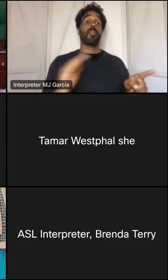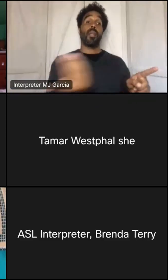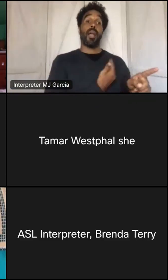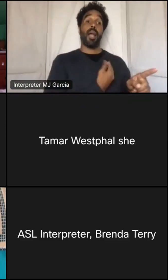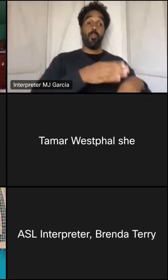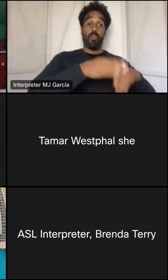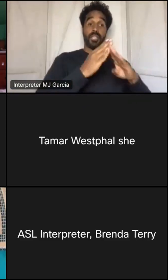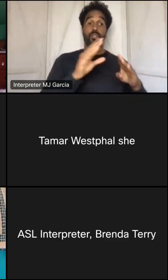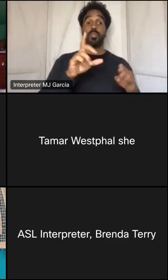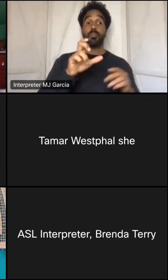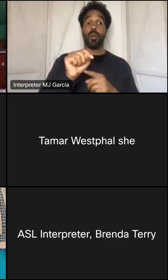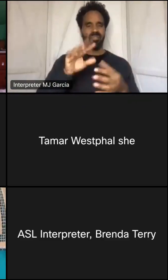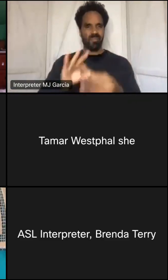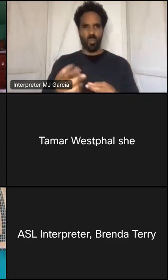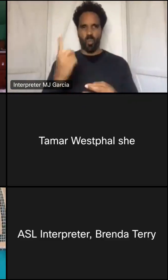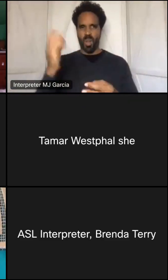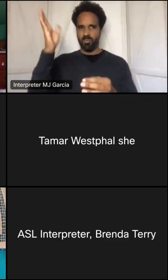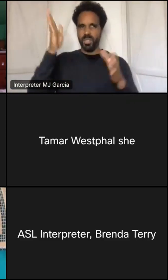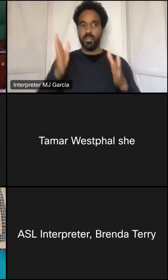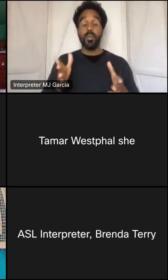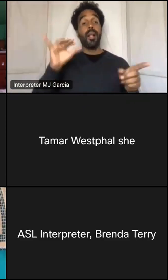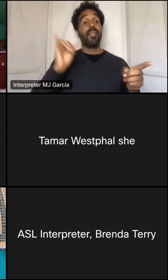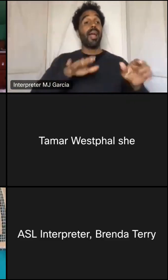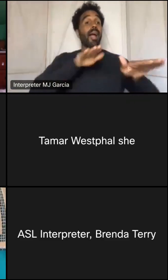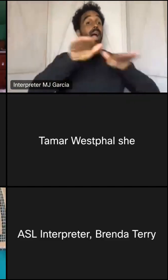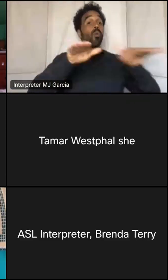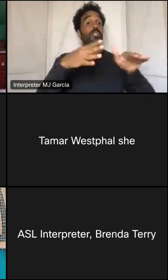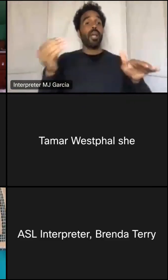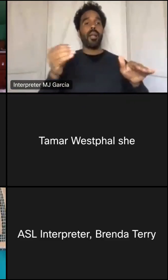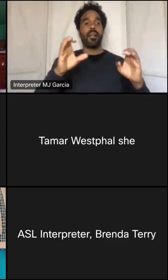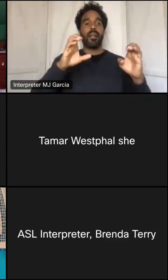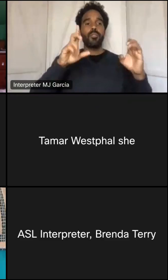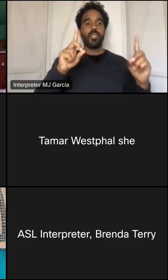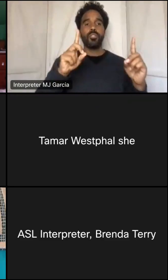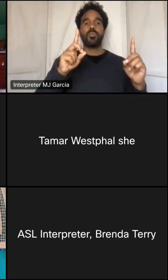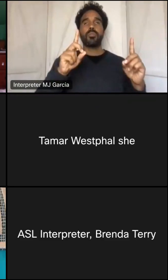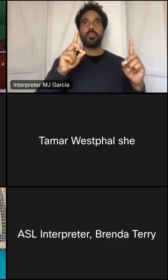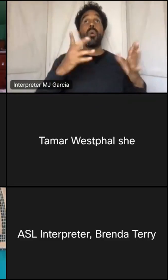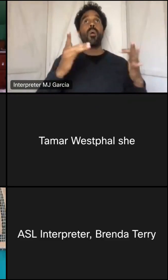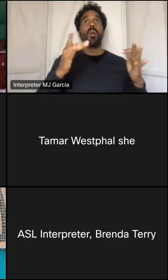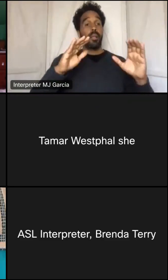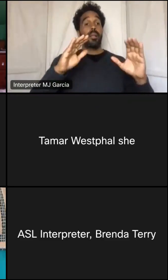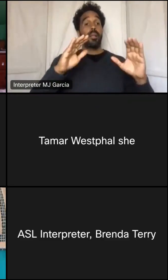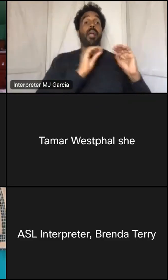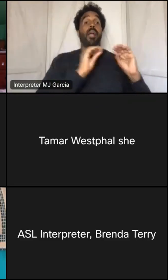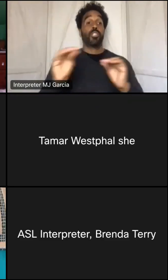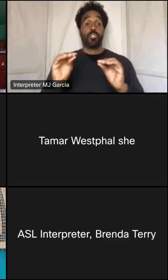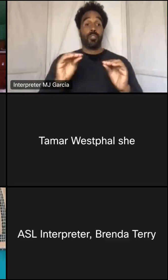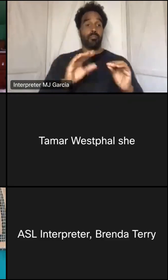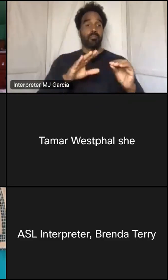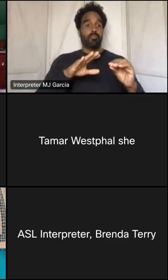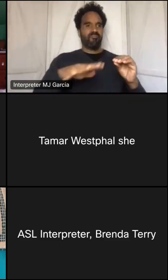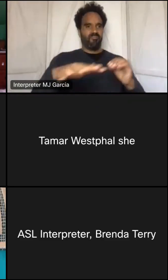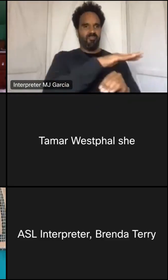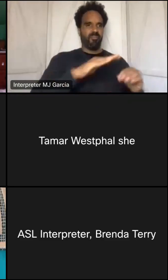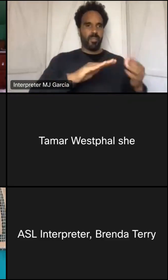our presenters, it's the outreach and the education in the community.